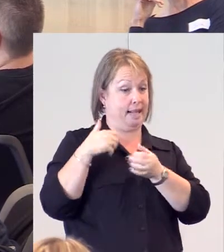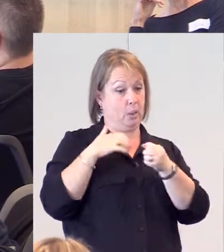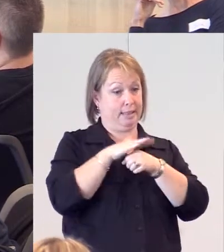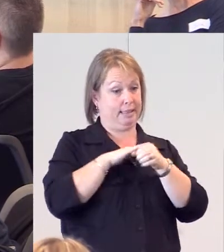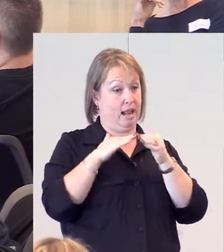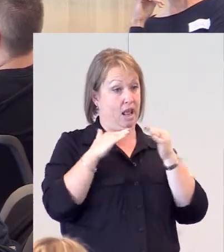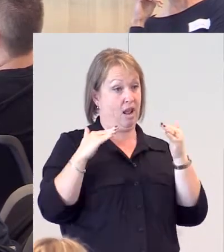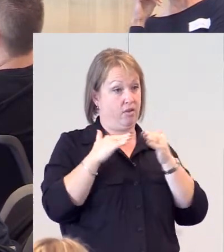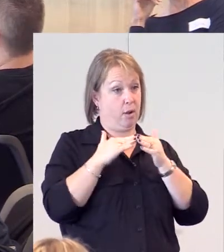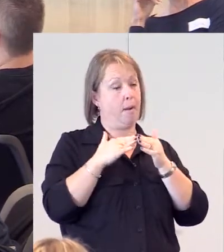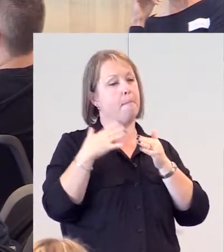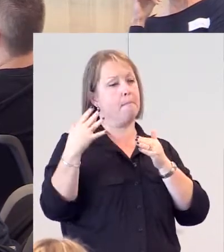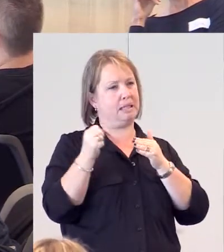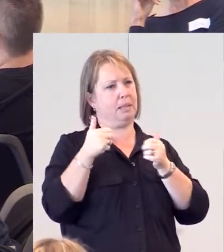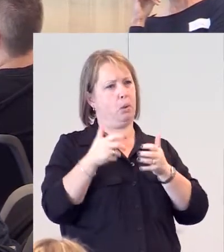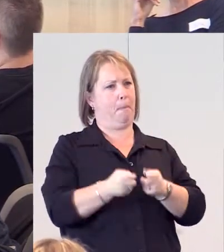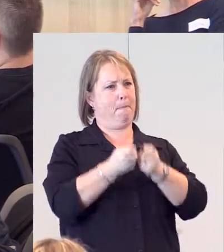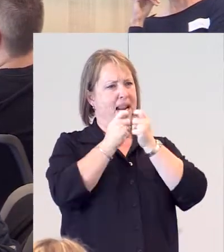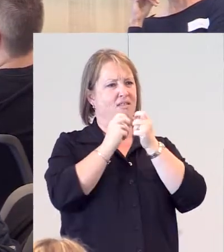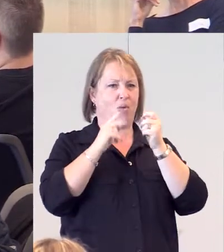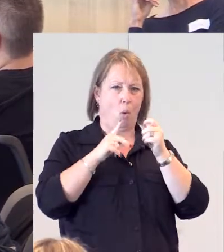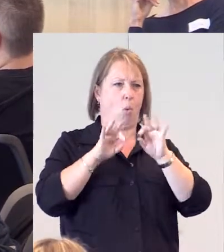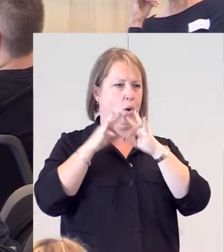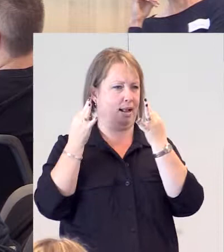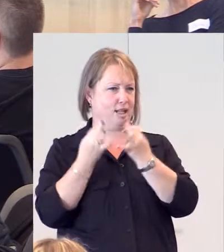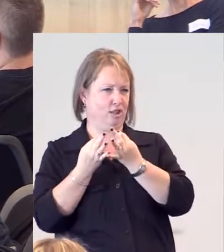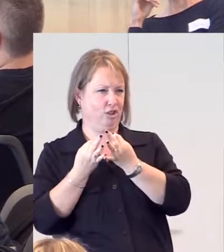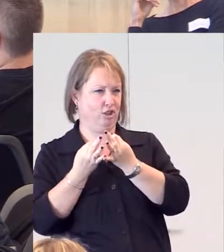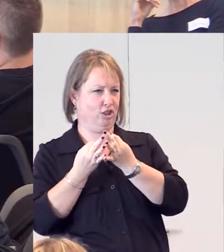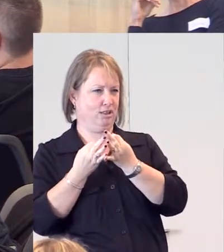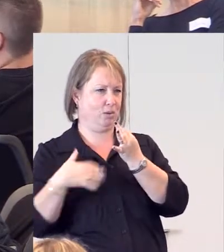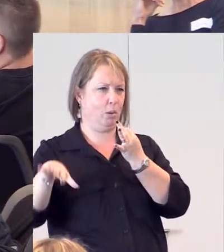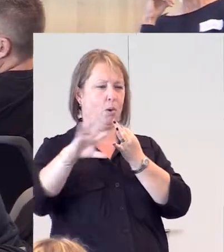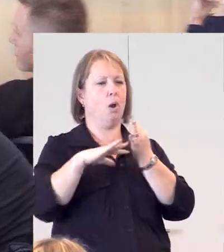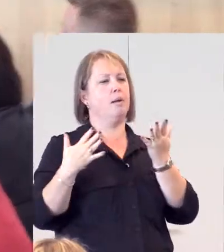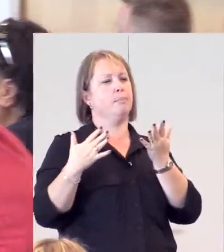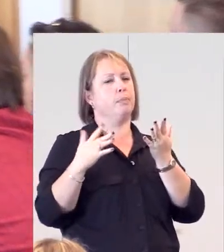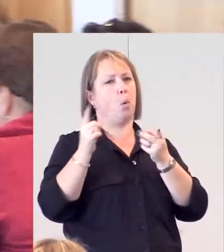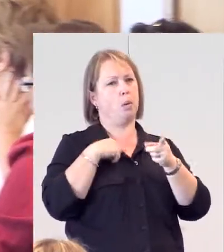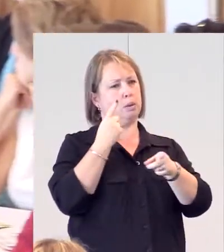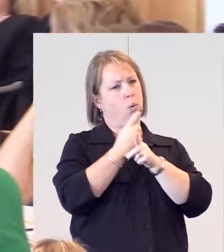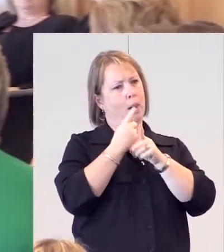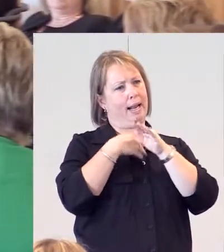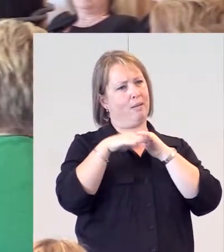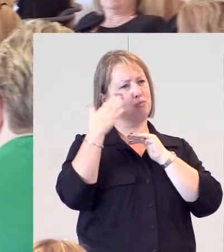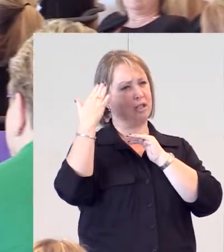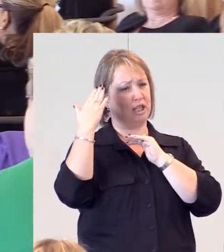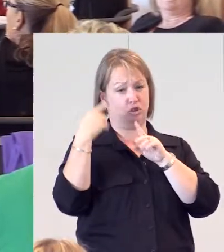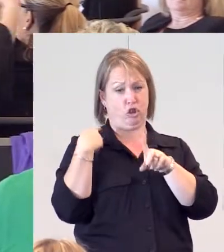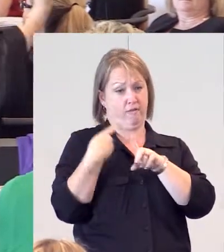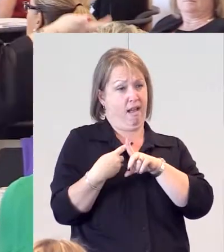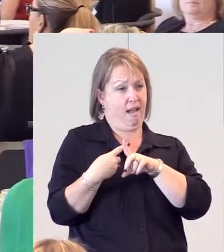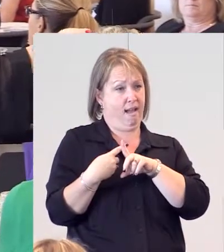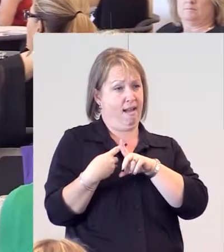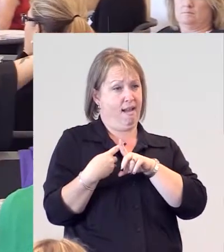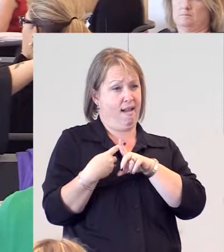level is meaningful for organisations. And, you know, I think what we've been talking about in the presentation so far is